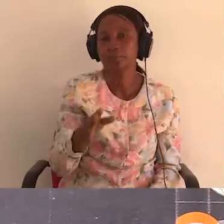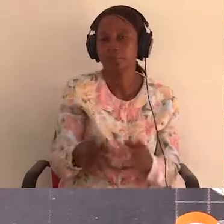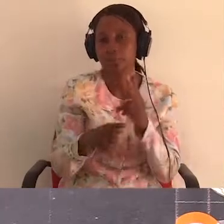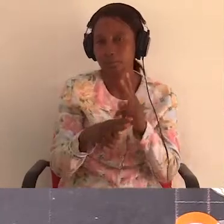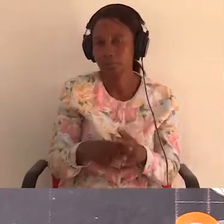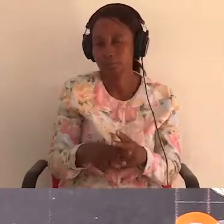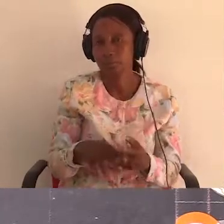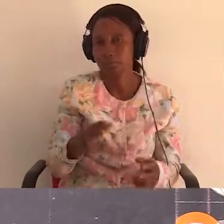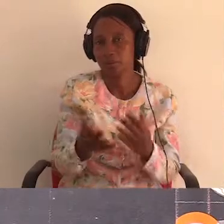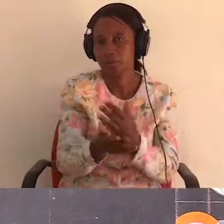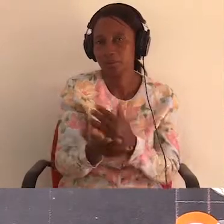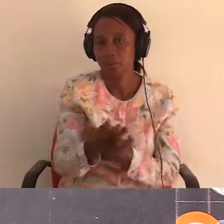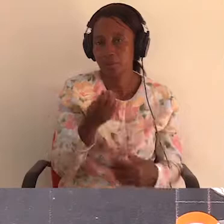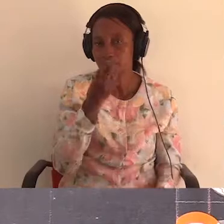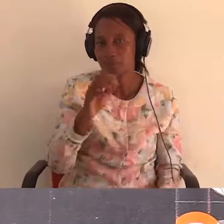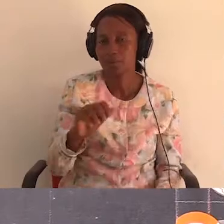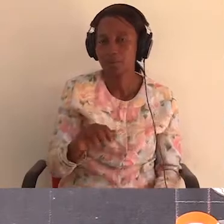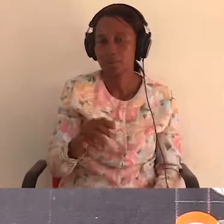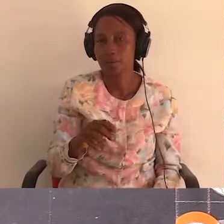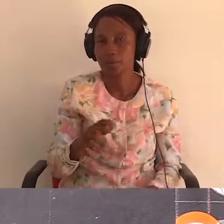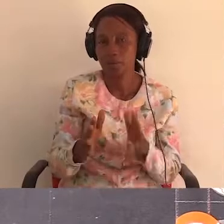properly before you say anything.